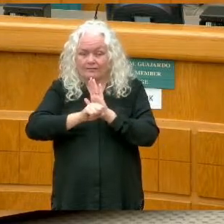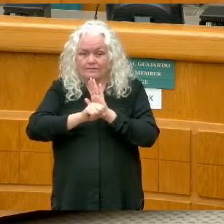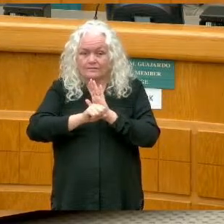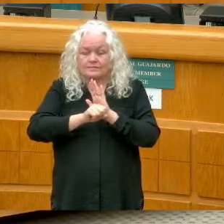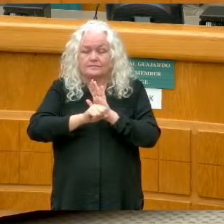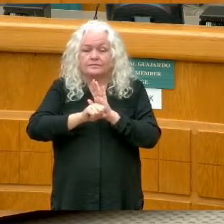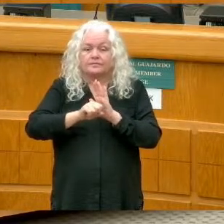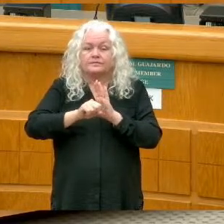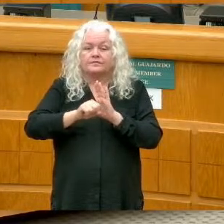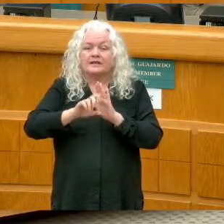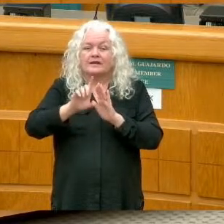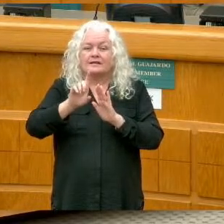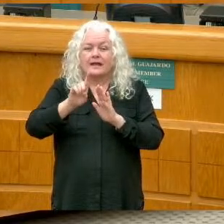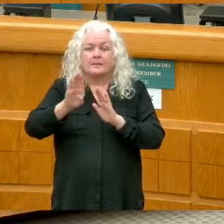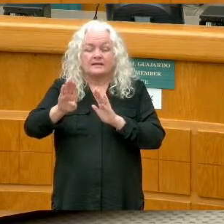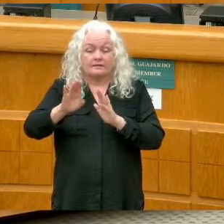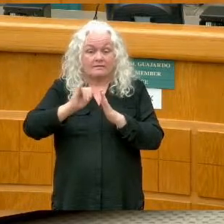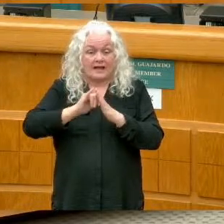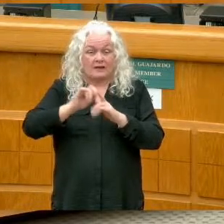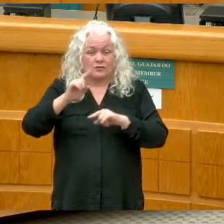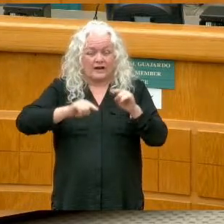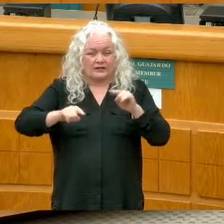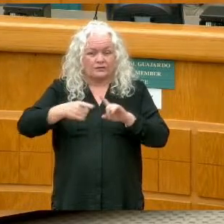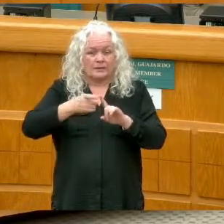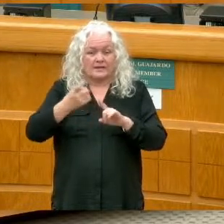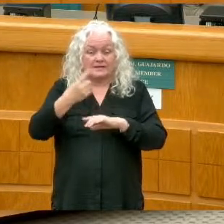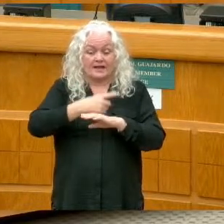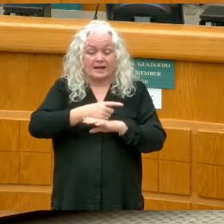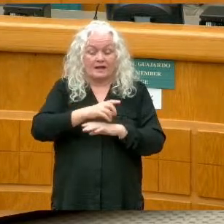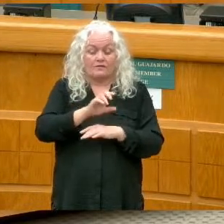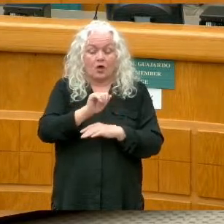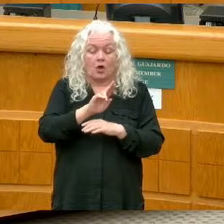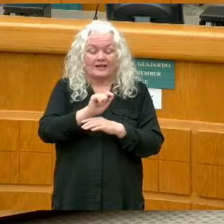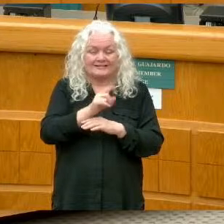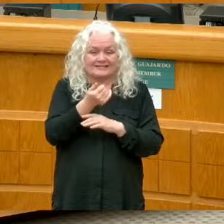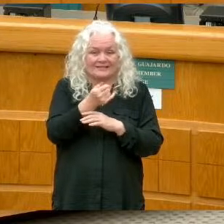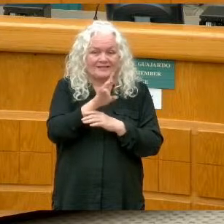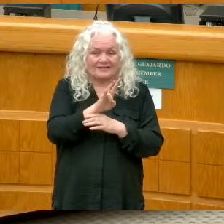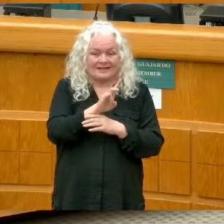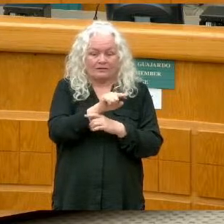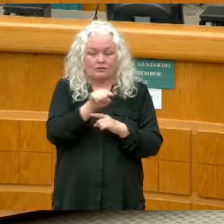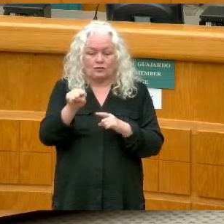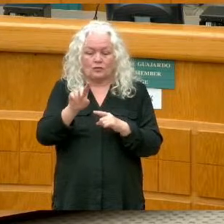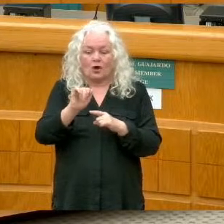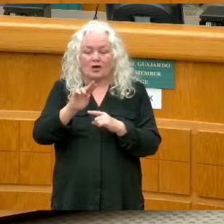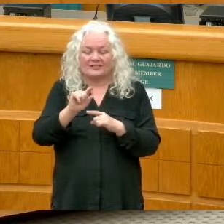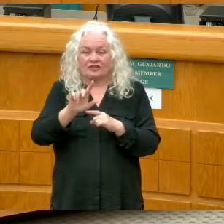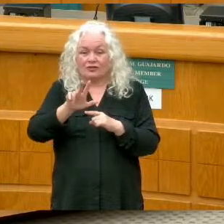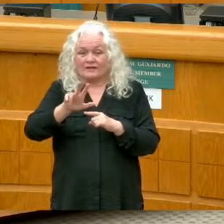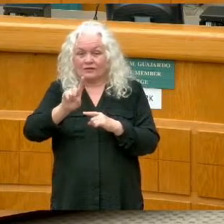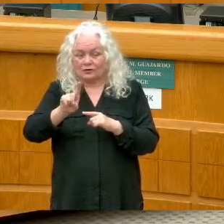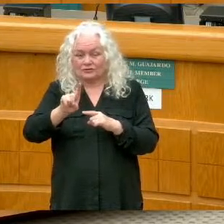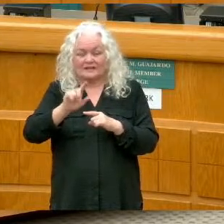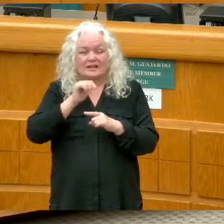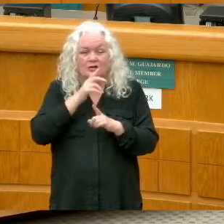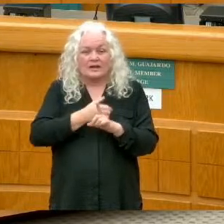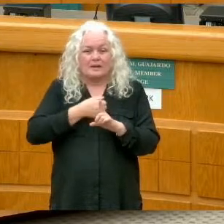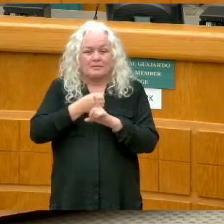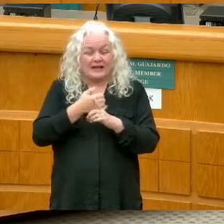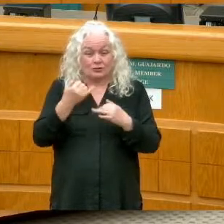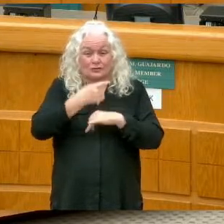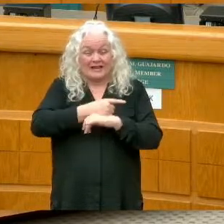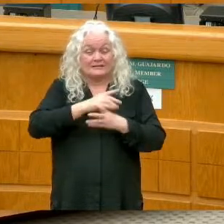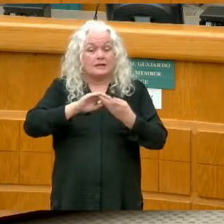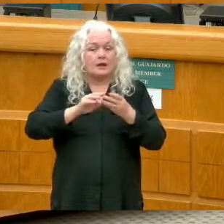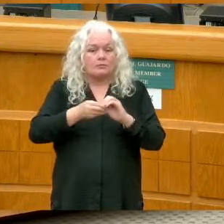drop, and those range from the date of August 17 through August 31, so they don't impact today's